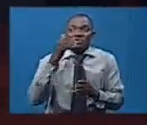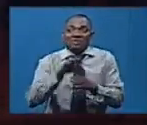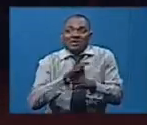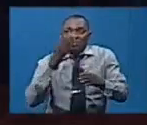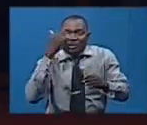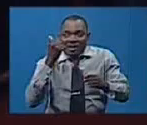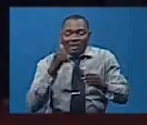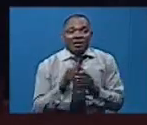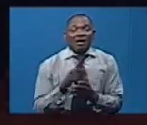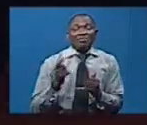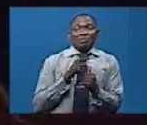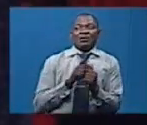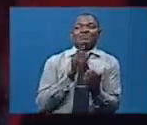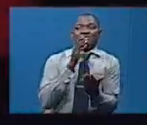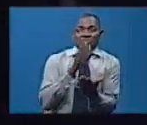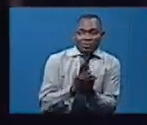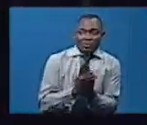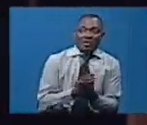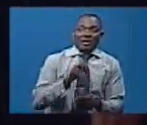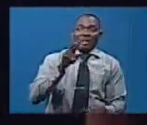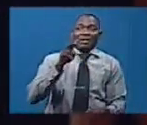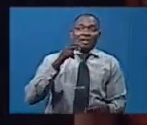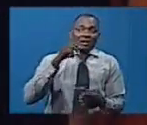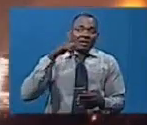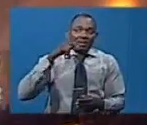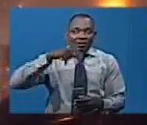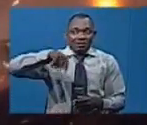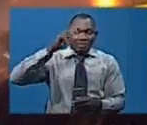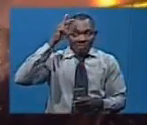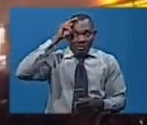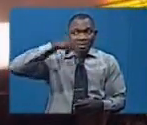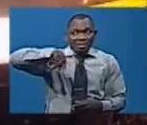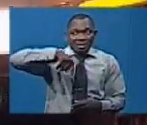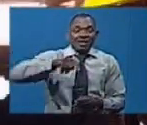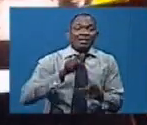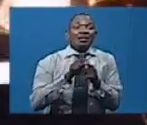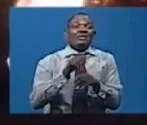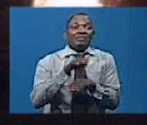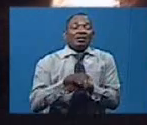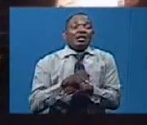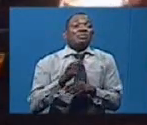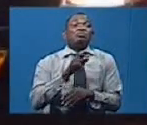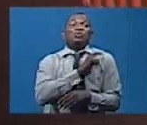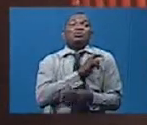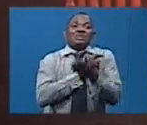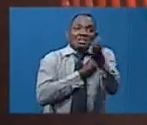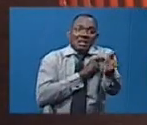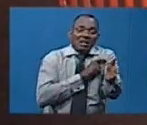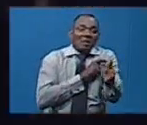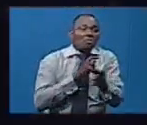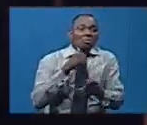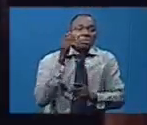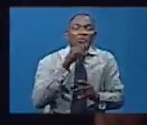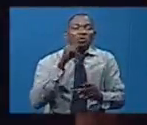prostitution. We first stopped at Vienna City around Kwame Nkrumah Circle. Here, even in the full glare of the police, the